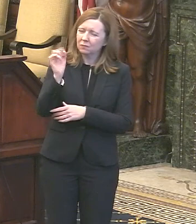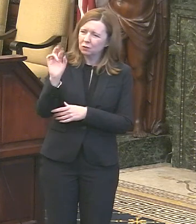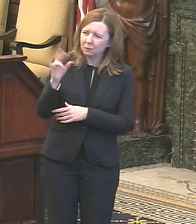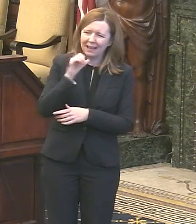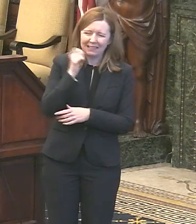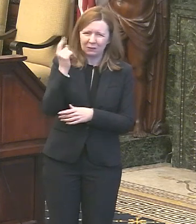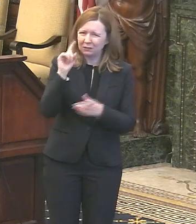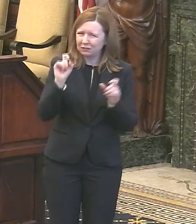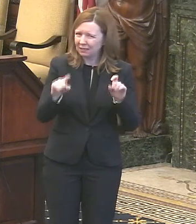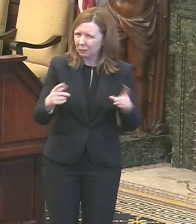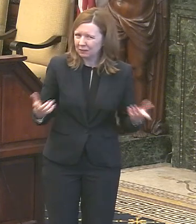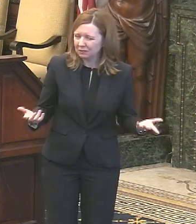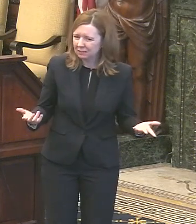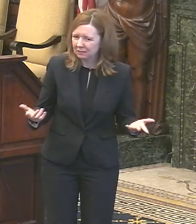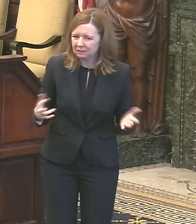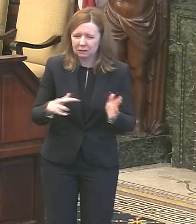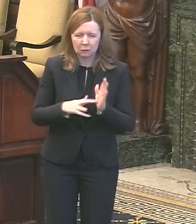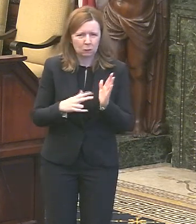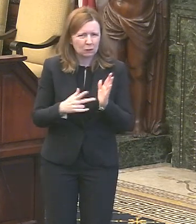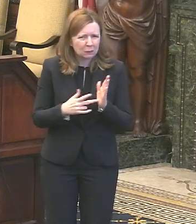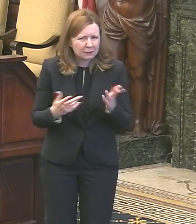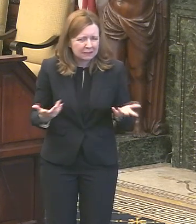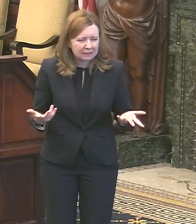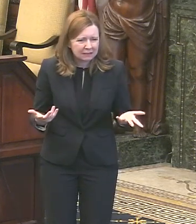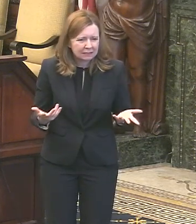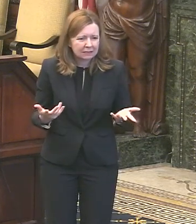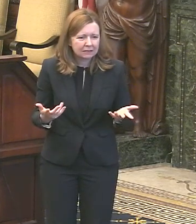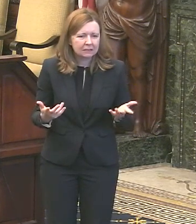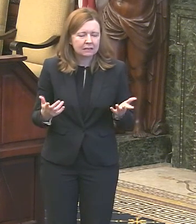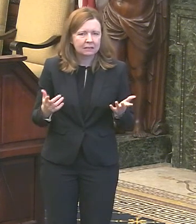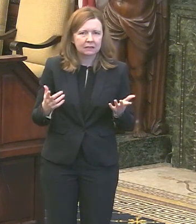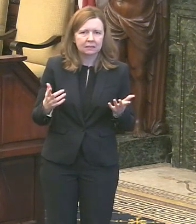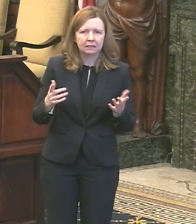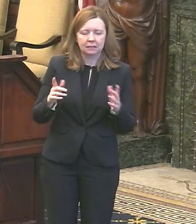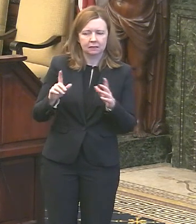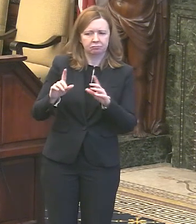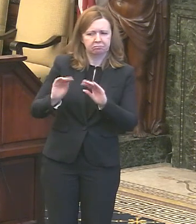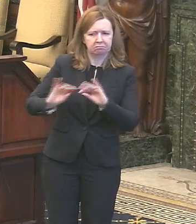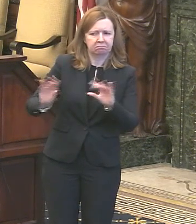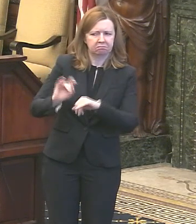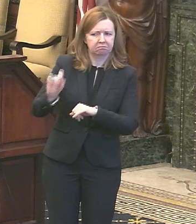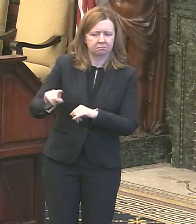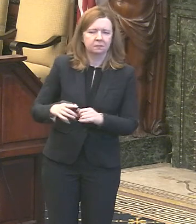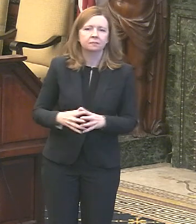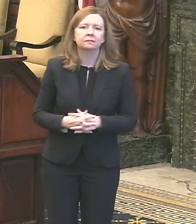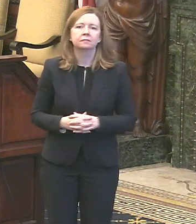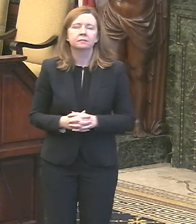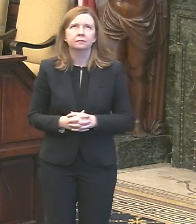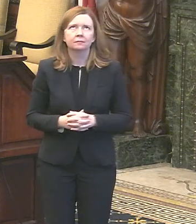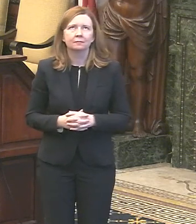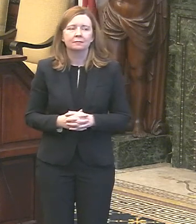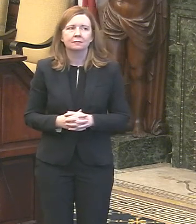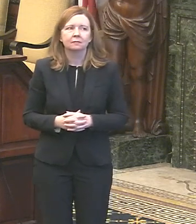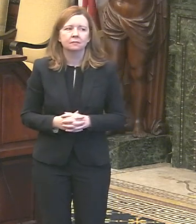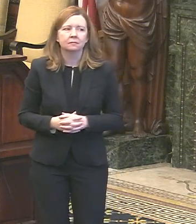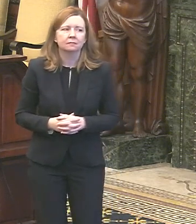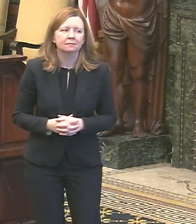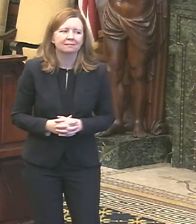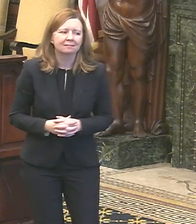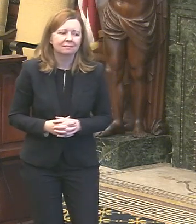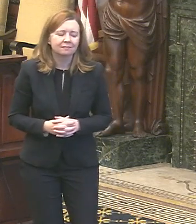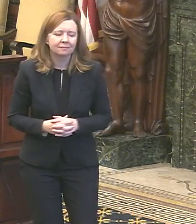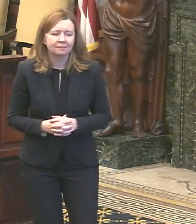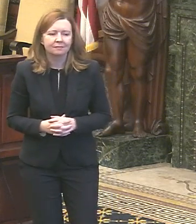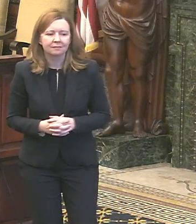don't understand the question. What is? ¿A qué te refieres, Argenis, exactamente con la asignación de fondos para Kensington? Hoy se